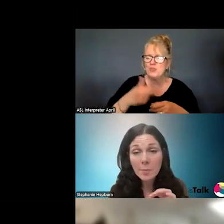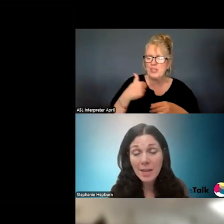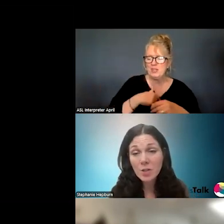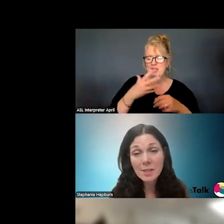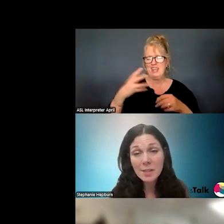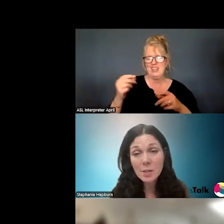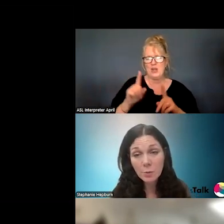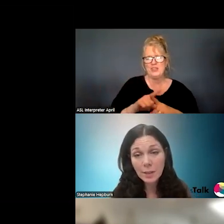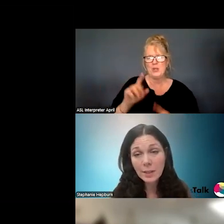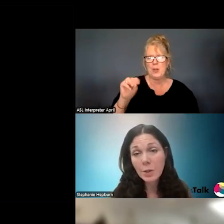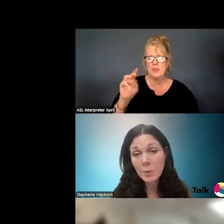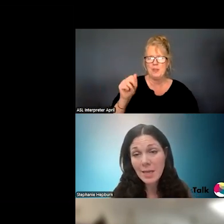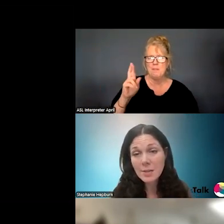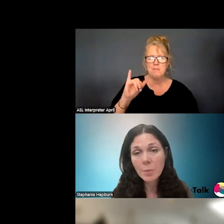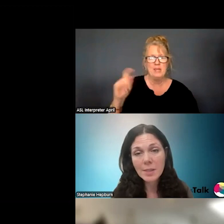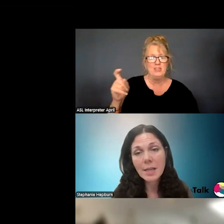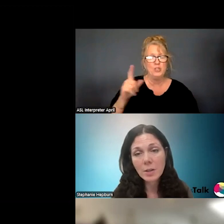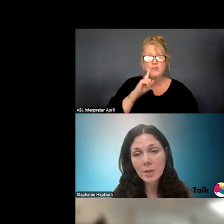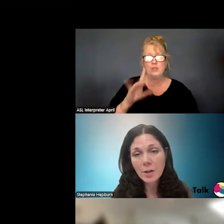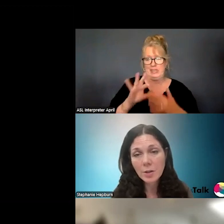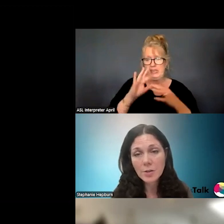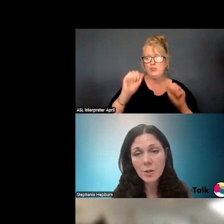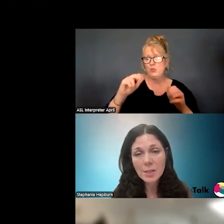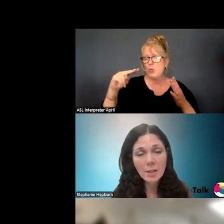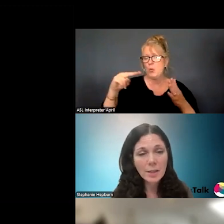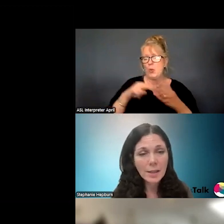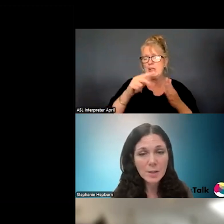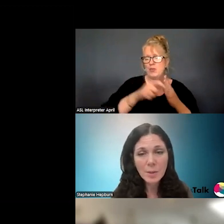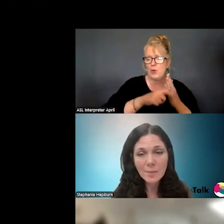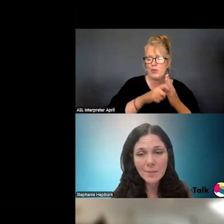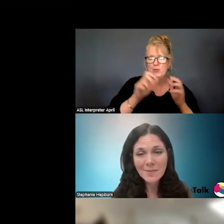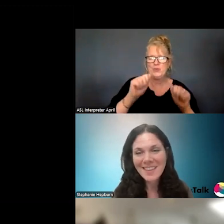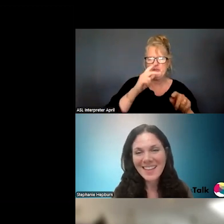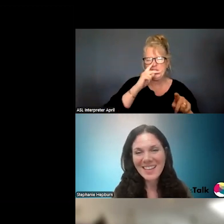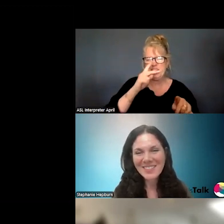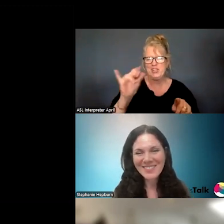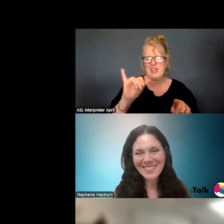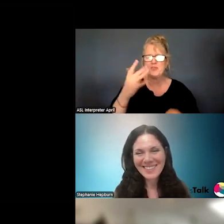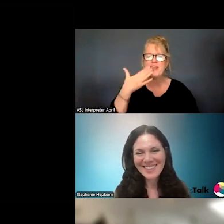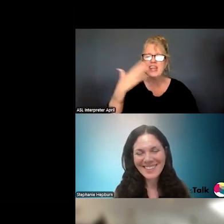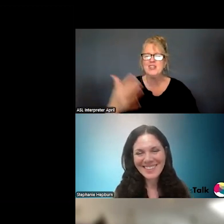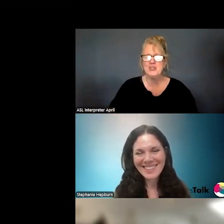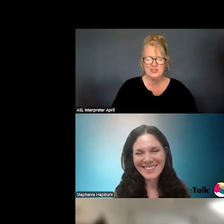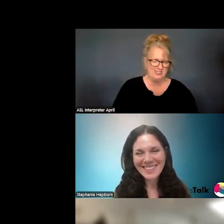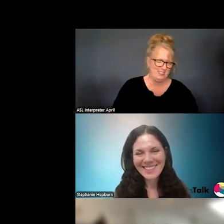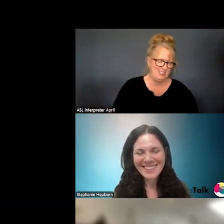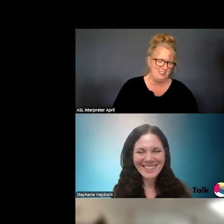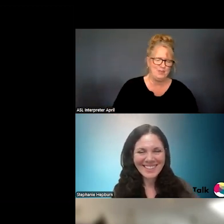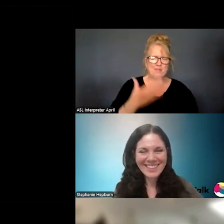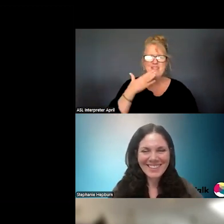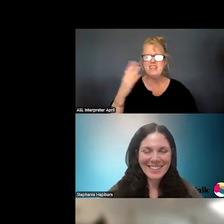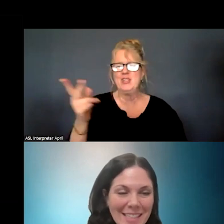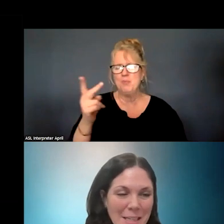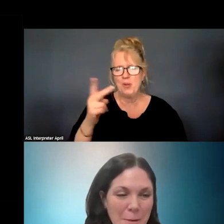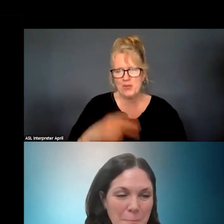the matrix is really unique. So please take a look at the article so you can take a look at that as well. Thank you. Thank you. Thank you,